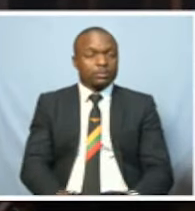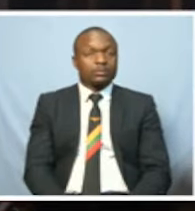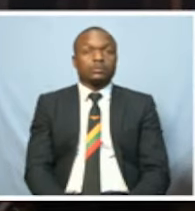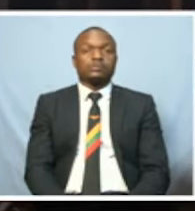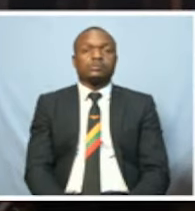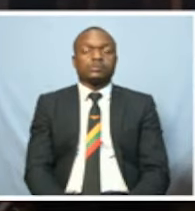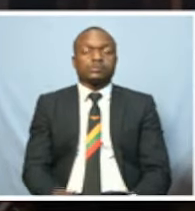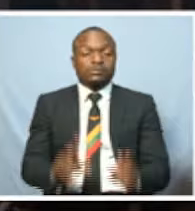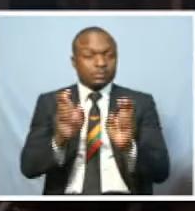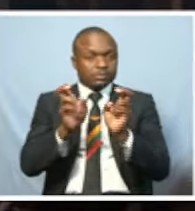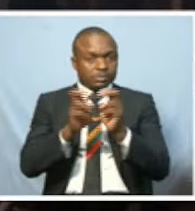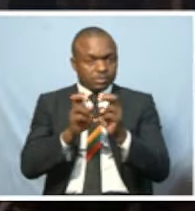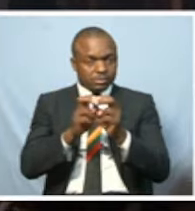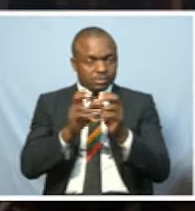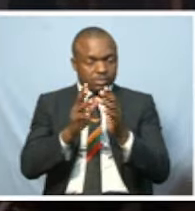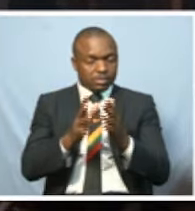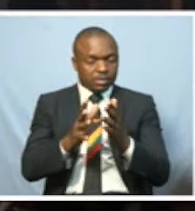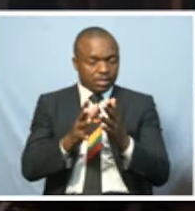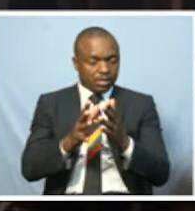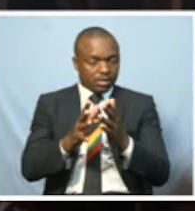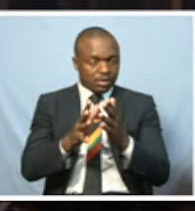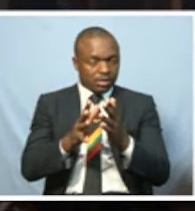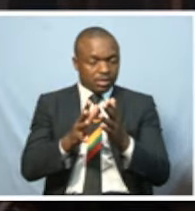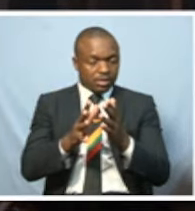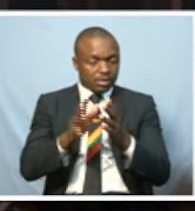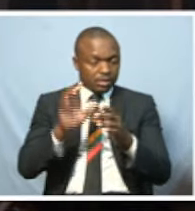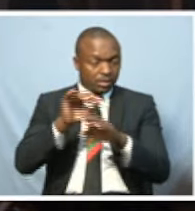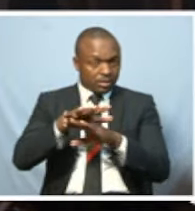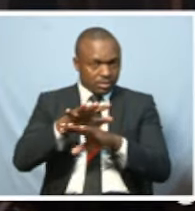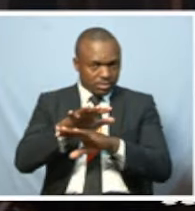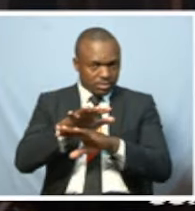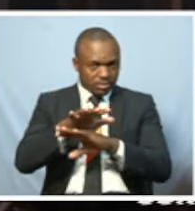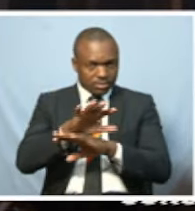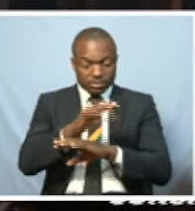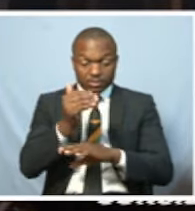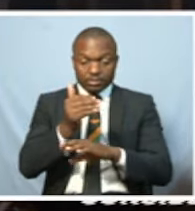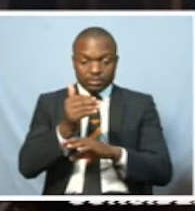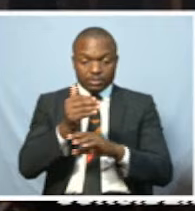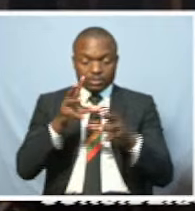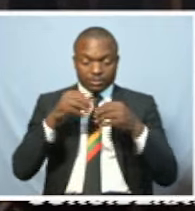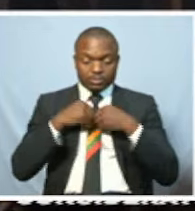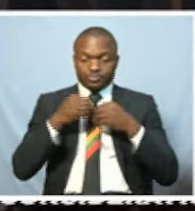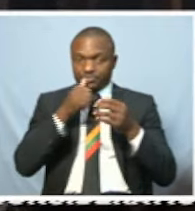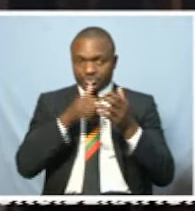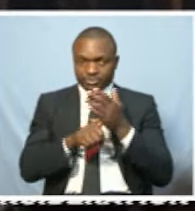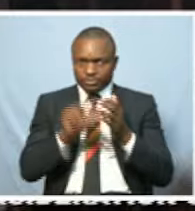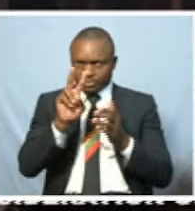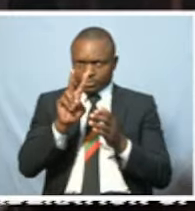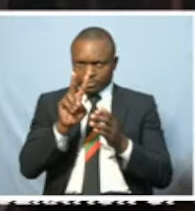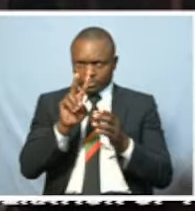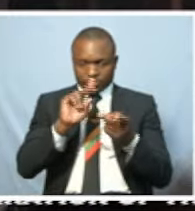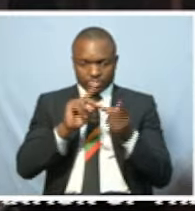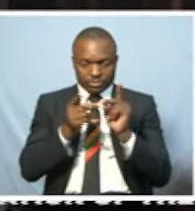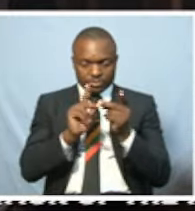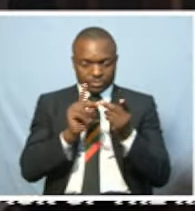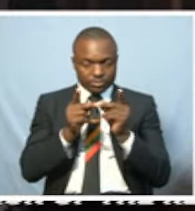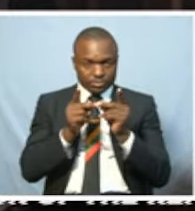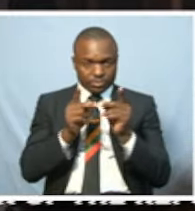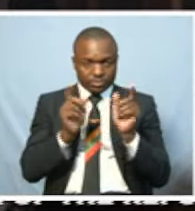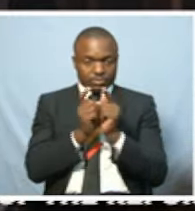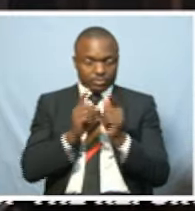the contractor sends back an acceptance letter. That is when the two parties meet to sign a